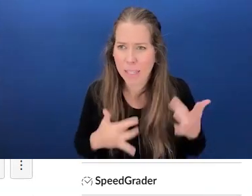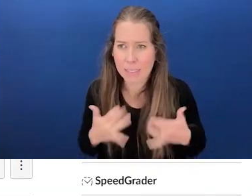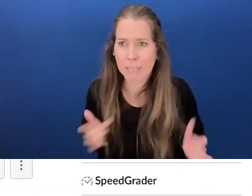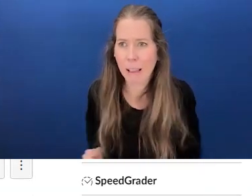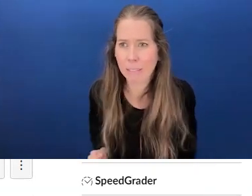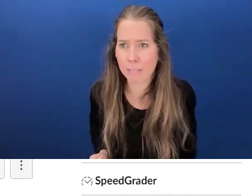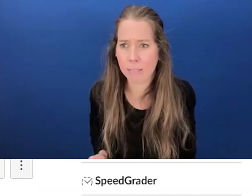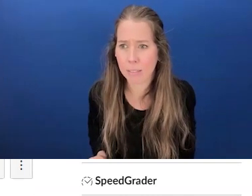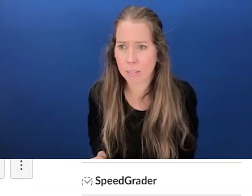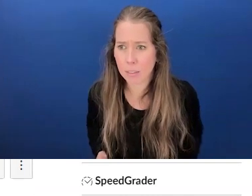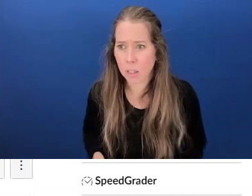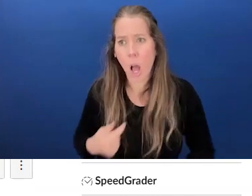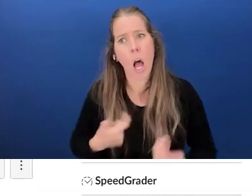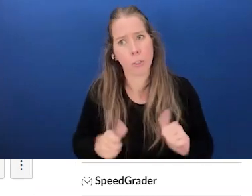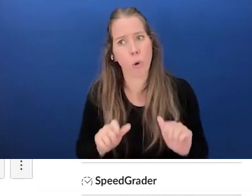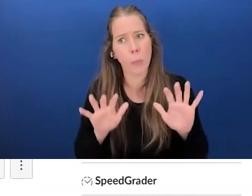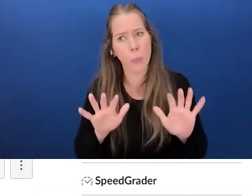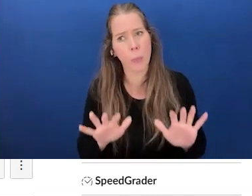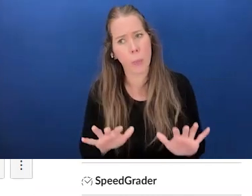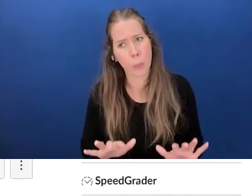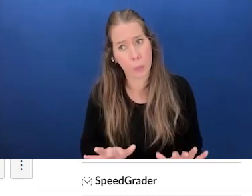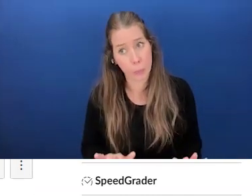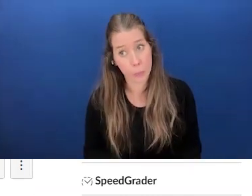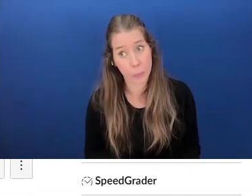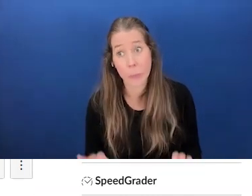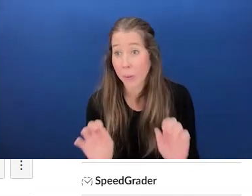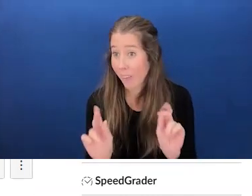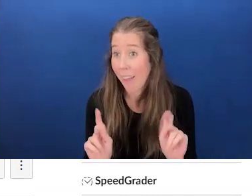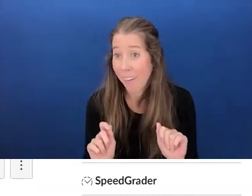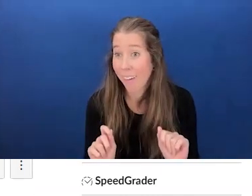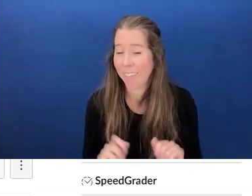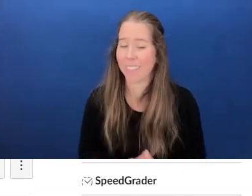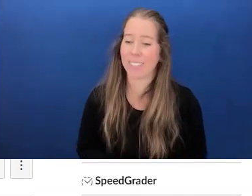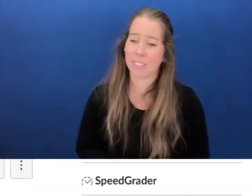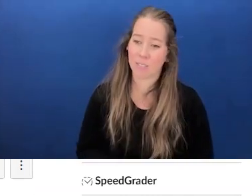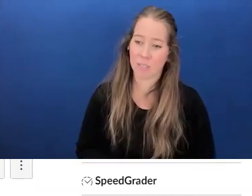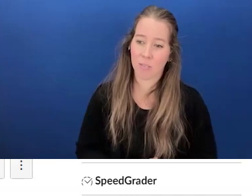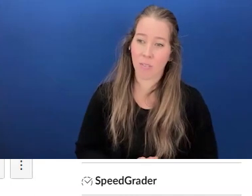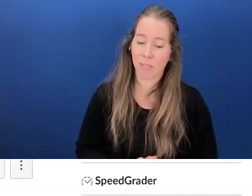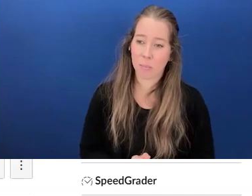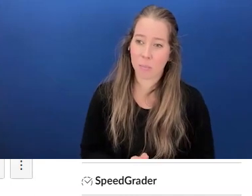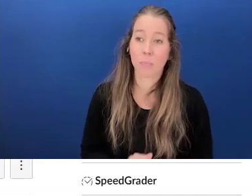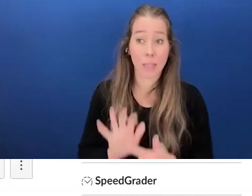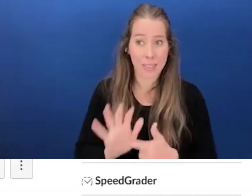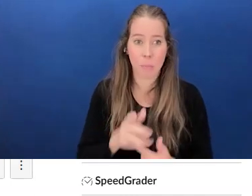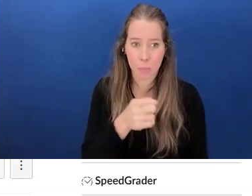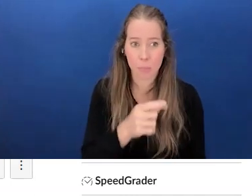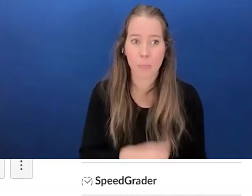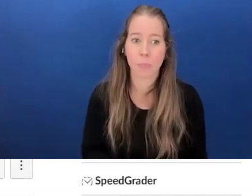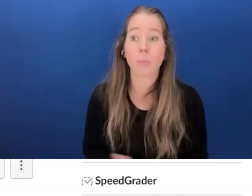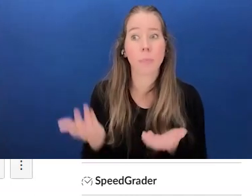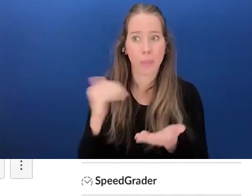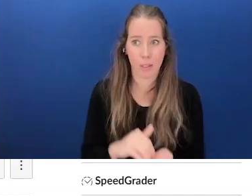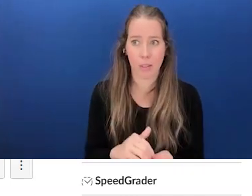all. I'll really try to dampen it down just a couple of notches. Okay. So here's an example. Again, this is